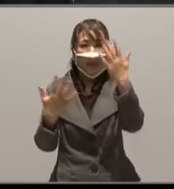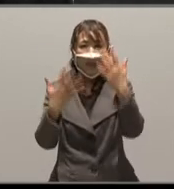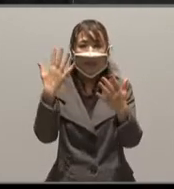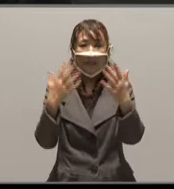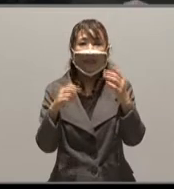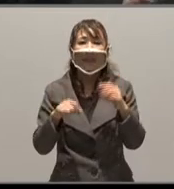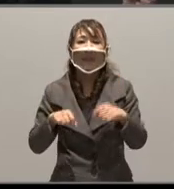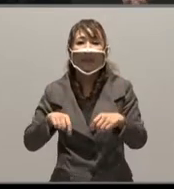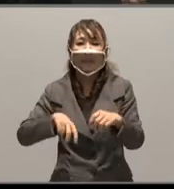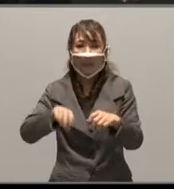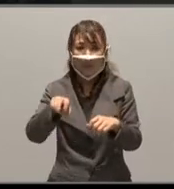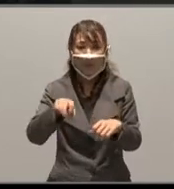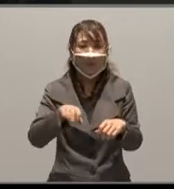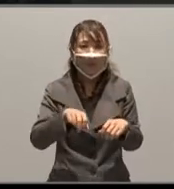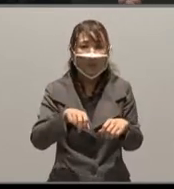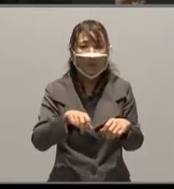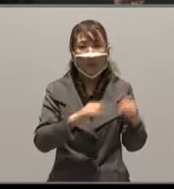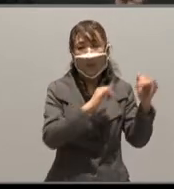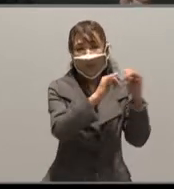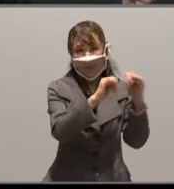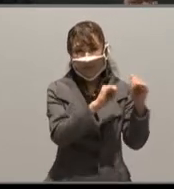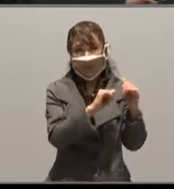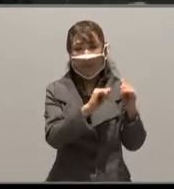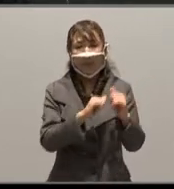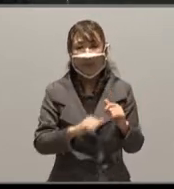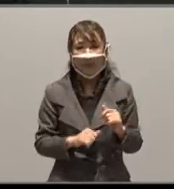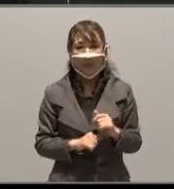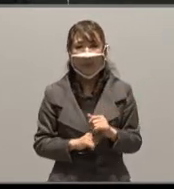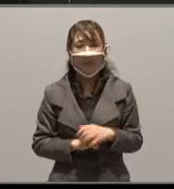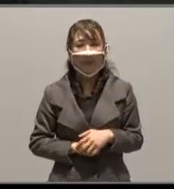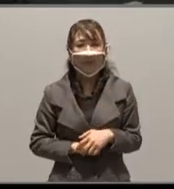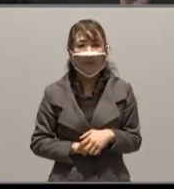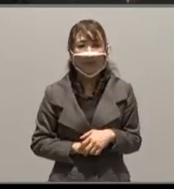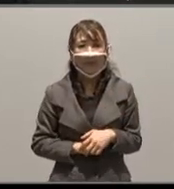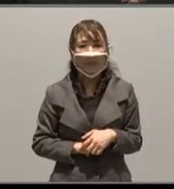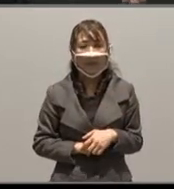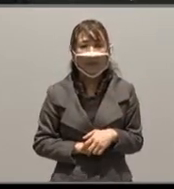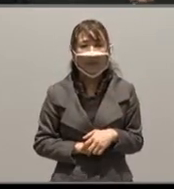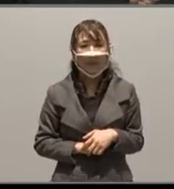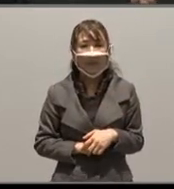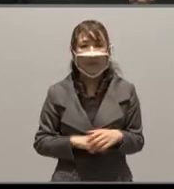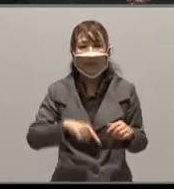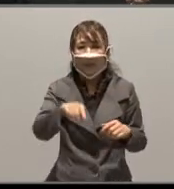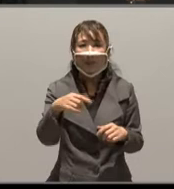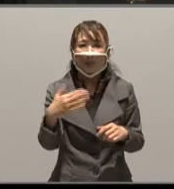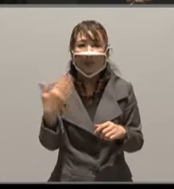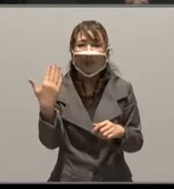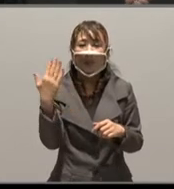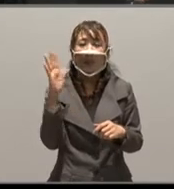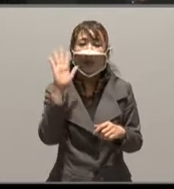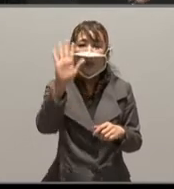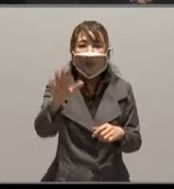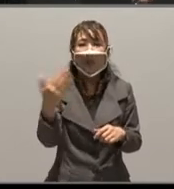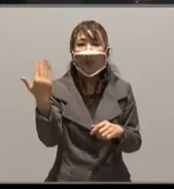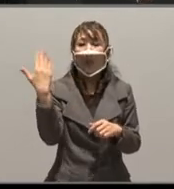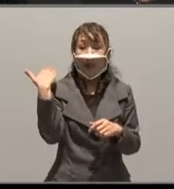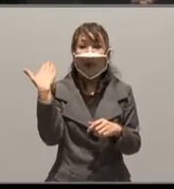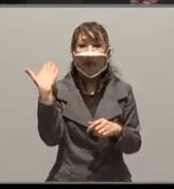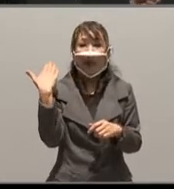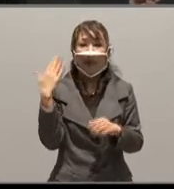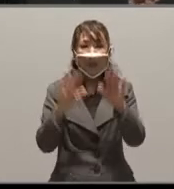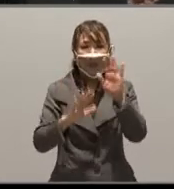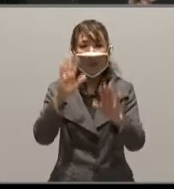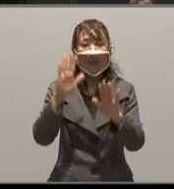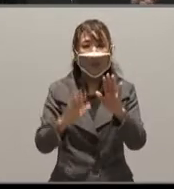mental stress, so left is forest bathing, right is just the trouble. And if you just